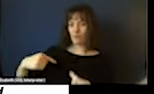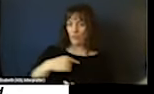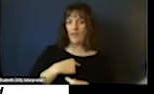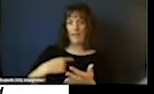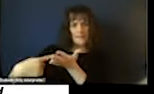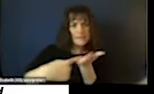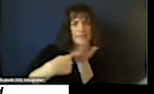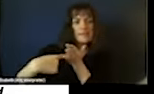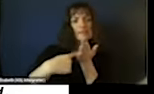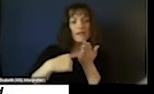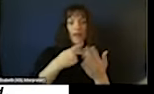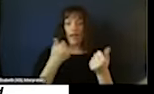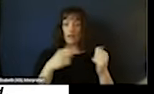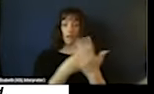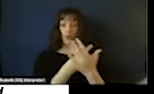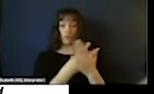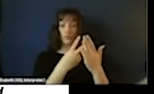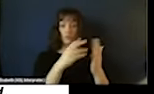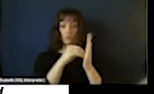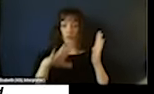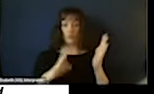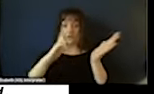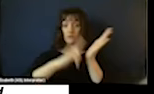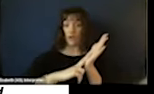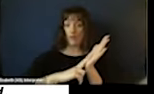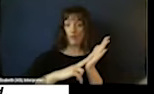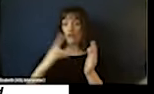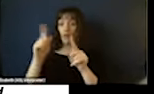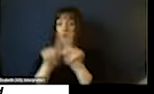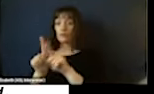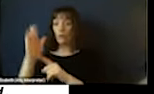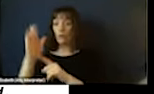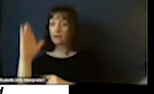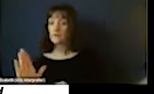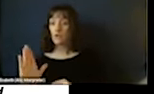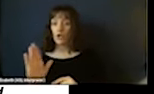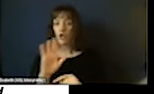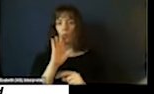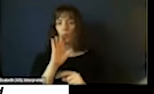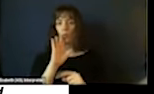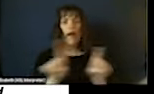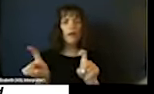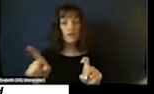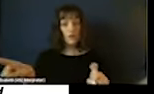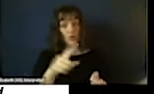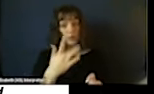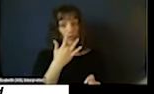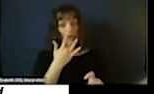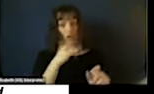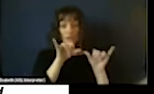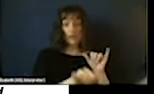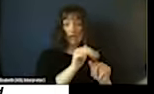ahead of time if they would like to have lunch catered in the astronomy building or go to the restaurant with the path